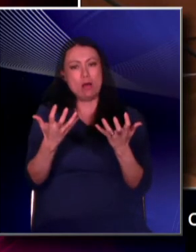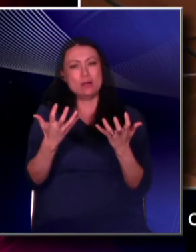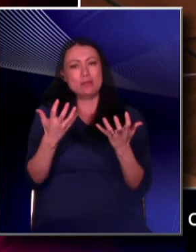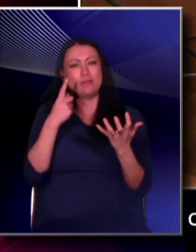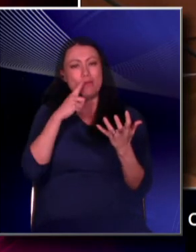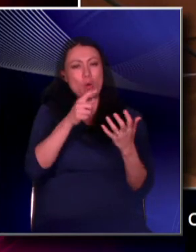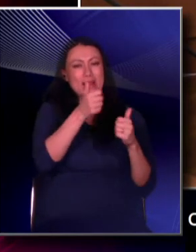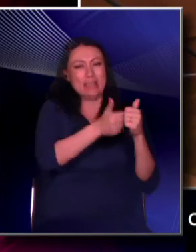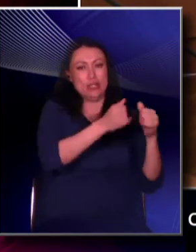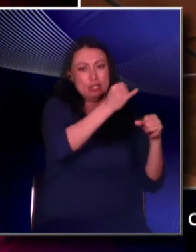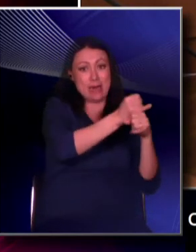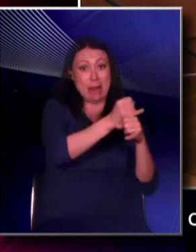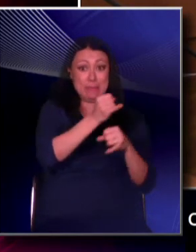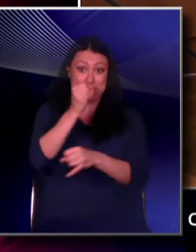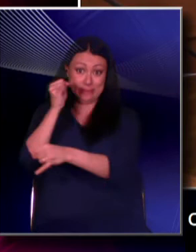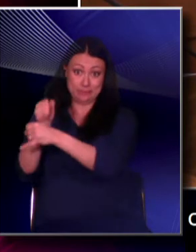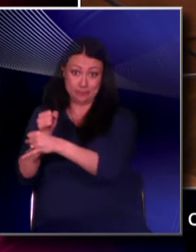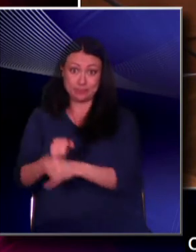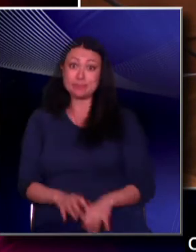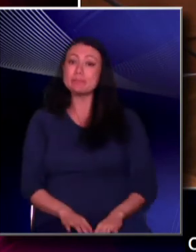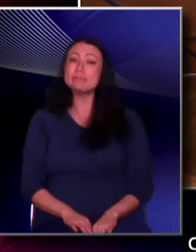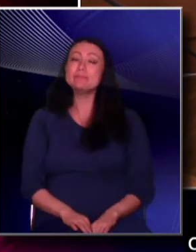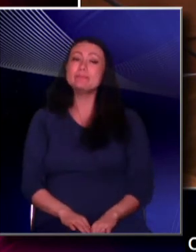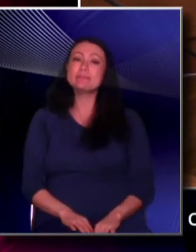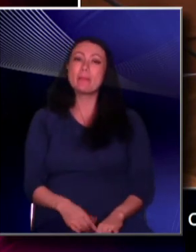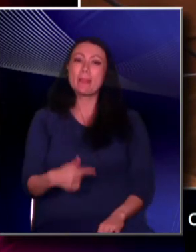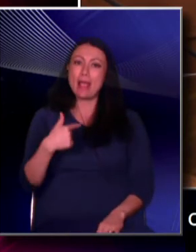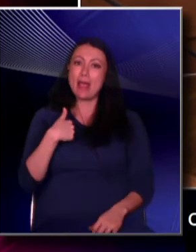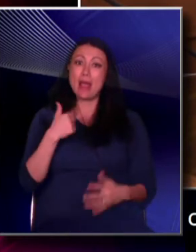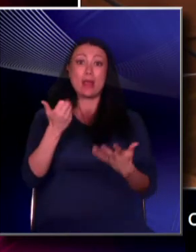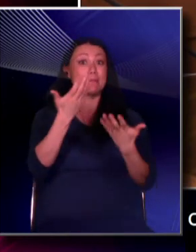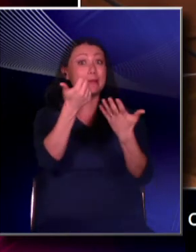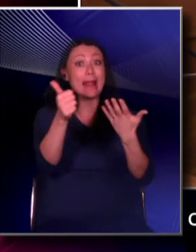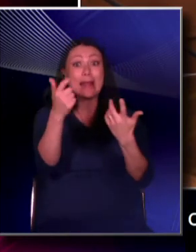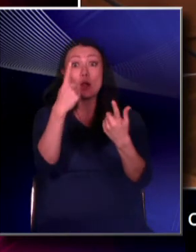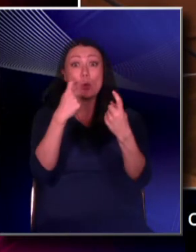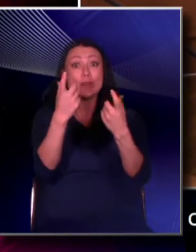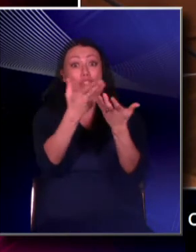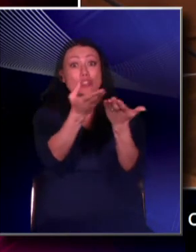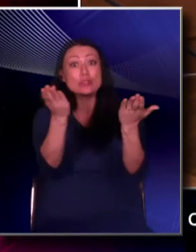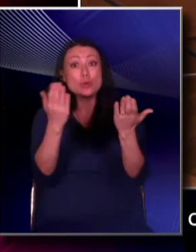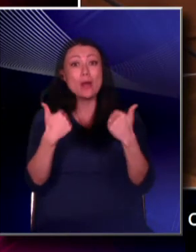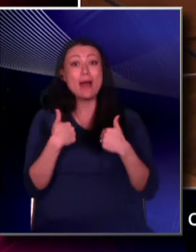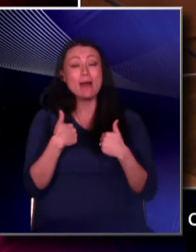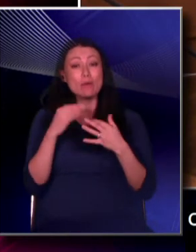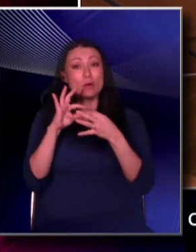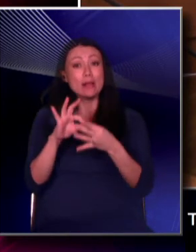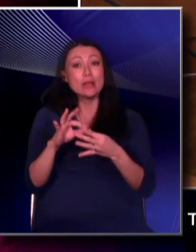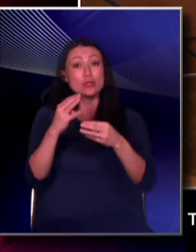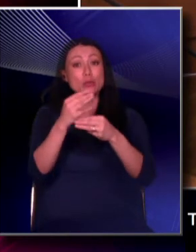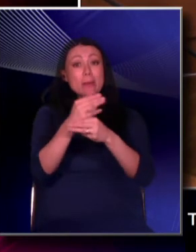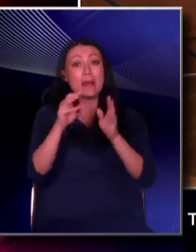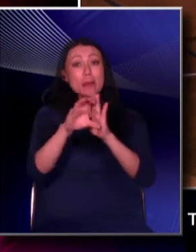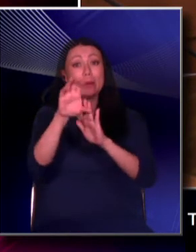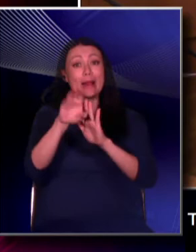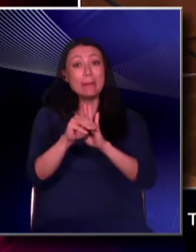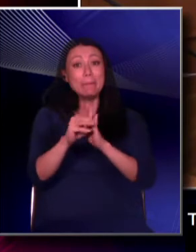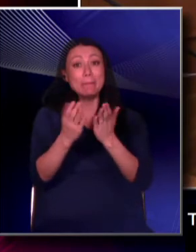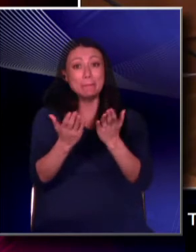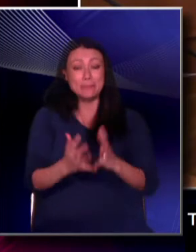the campuses. And I would like to open this up to any questions that you may have regarding the math curriculum.